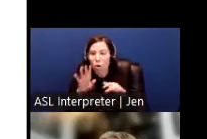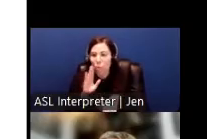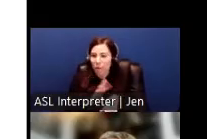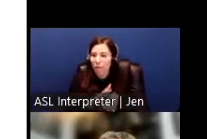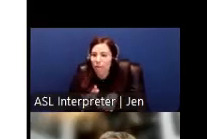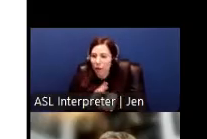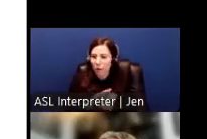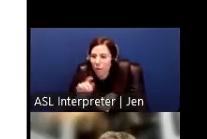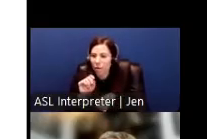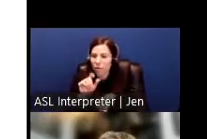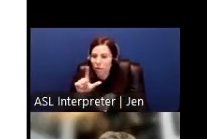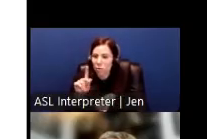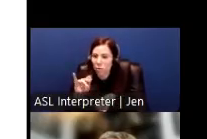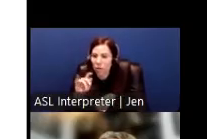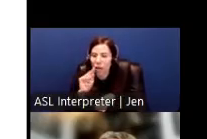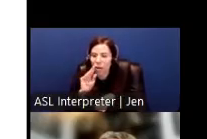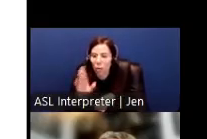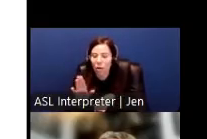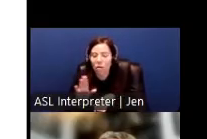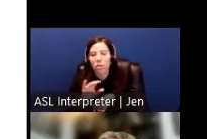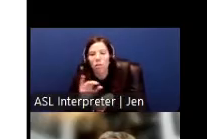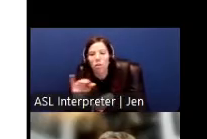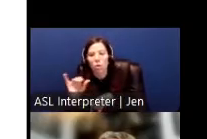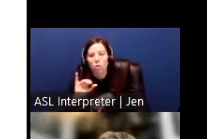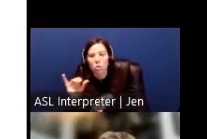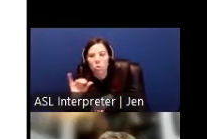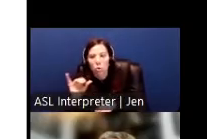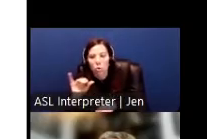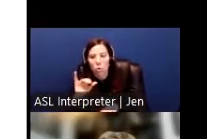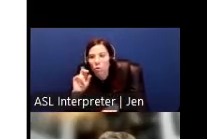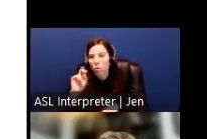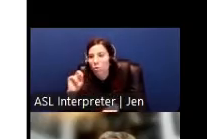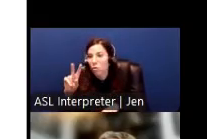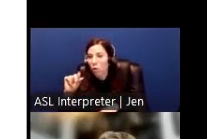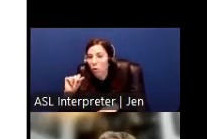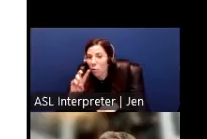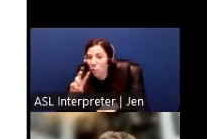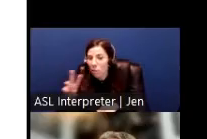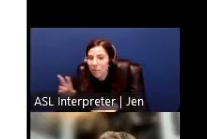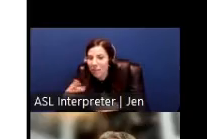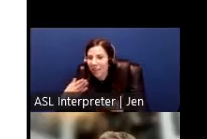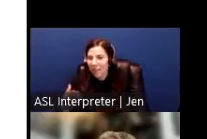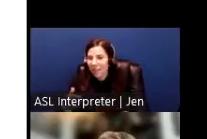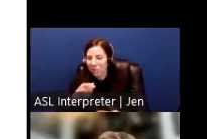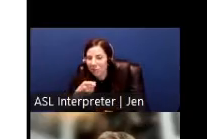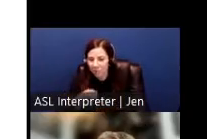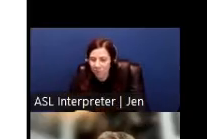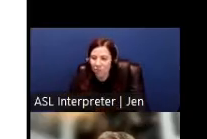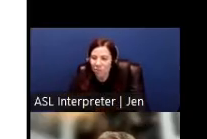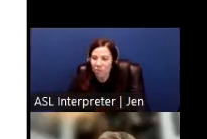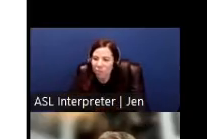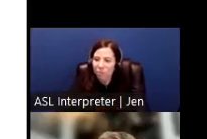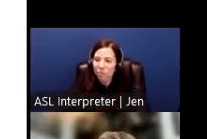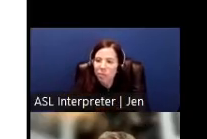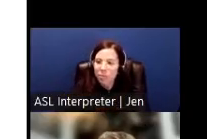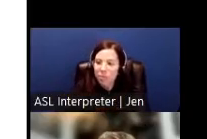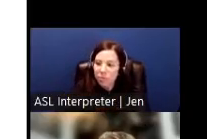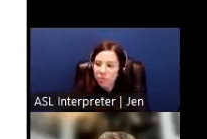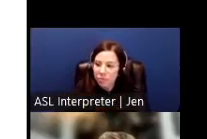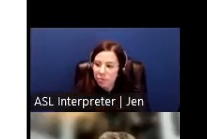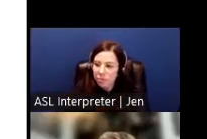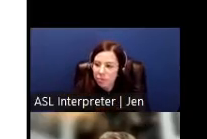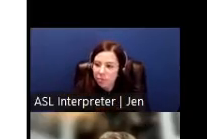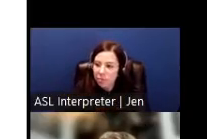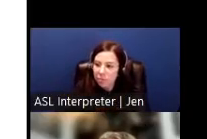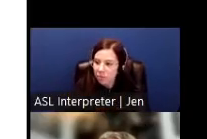the toolkit. We also have the NOVA's website and resources here as well, including a new website that will